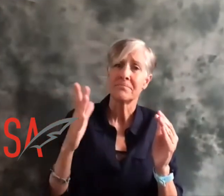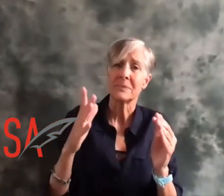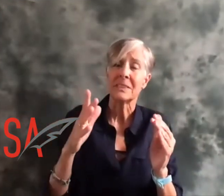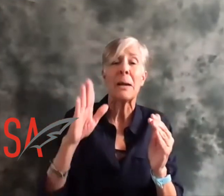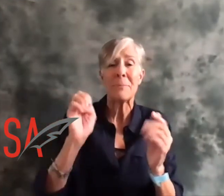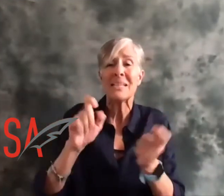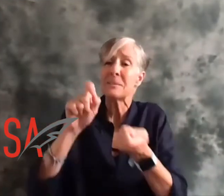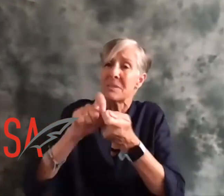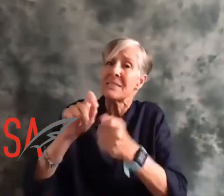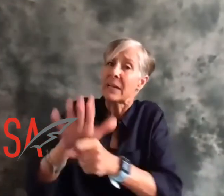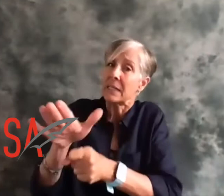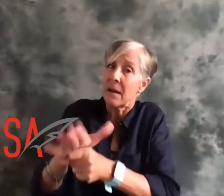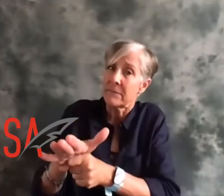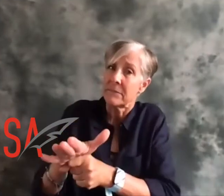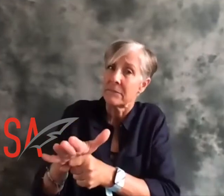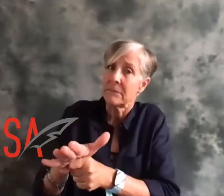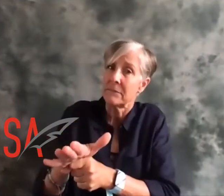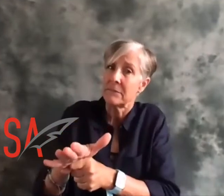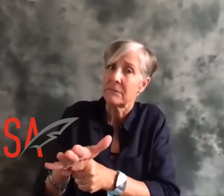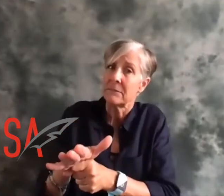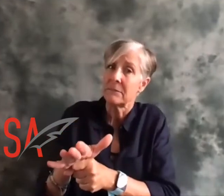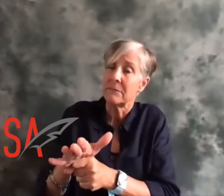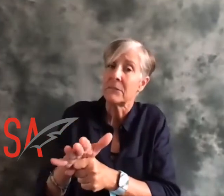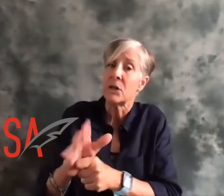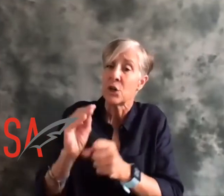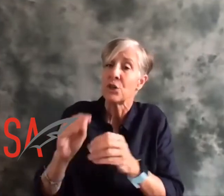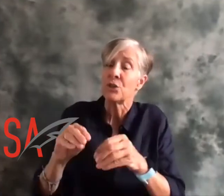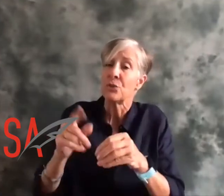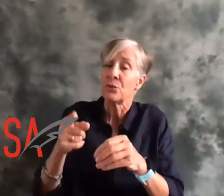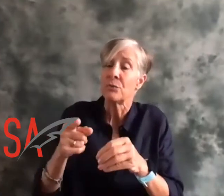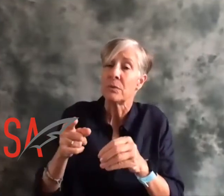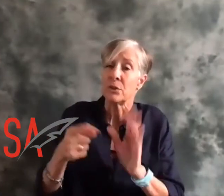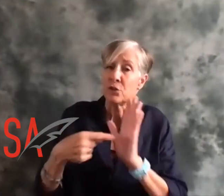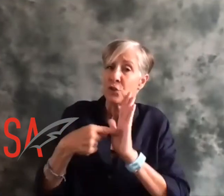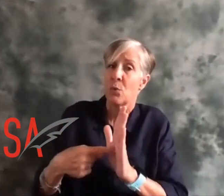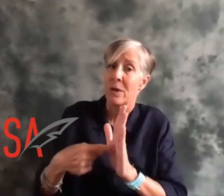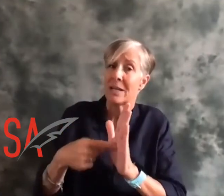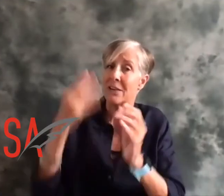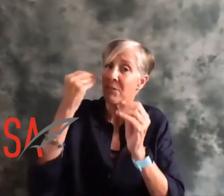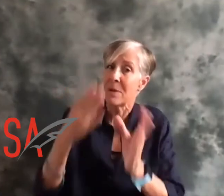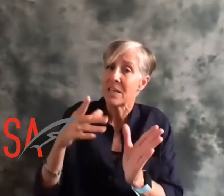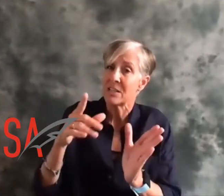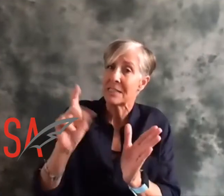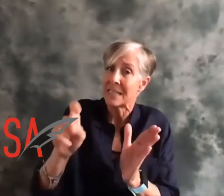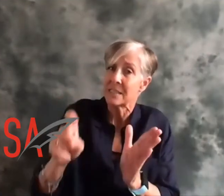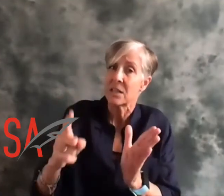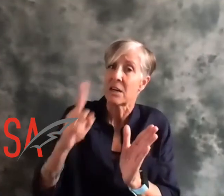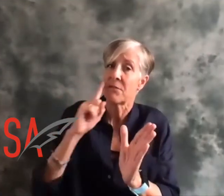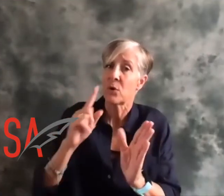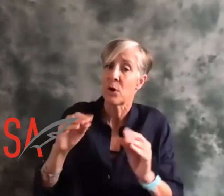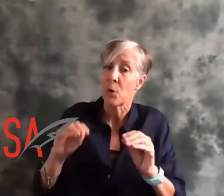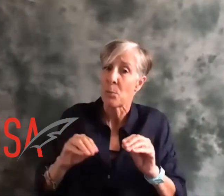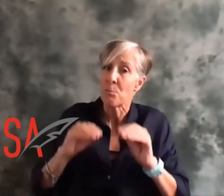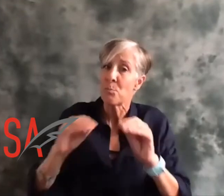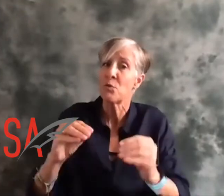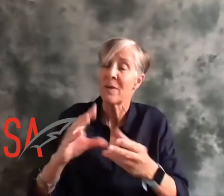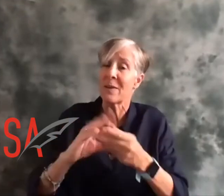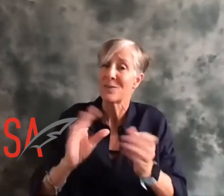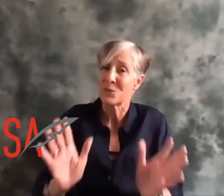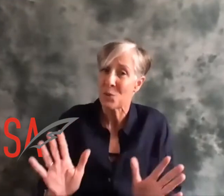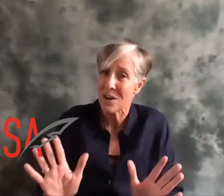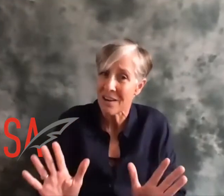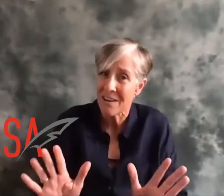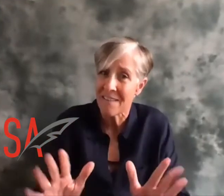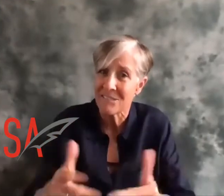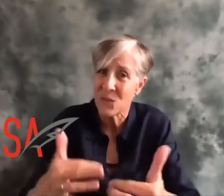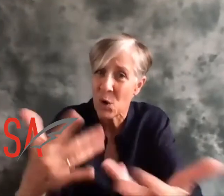specific enough that you're conveying the information you need to move the story forward. Is that too vague? No,